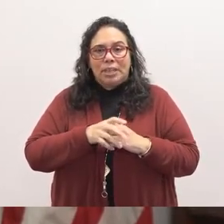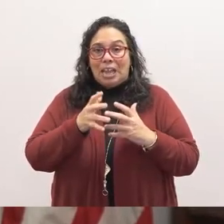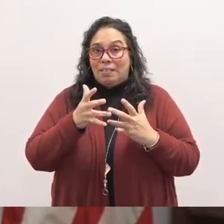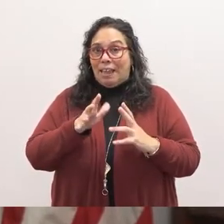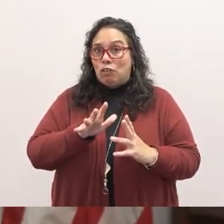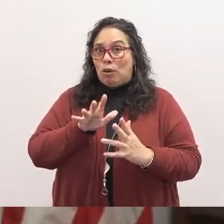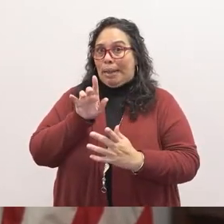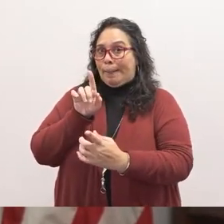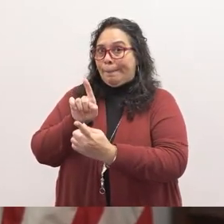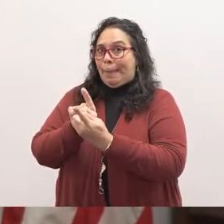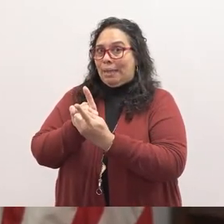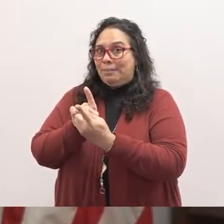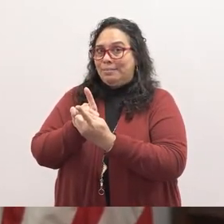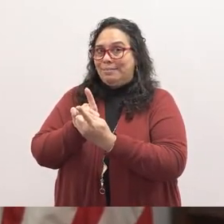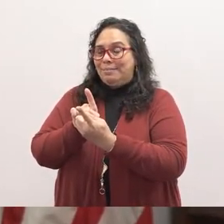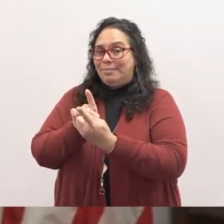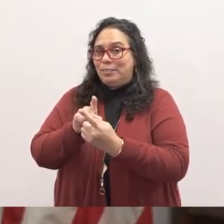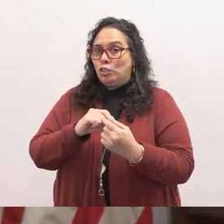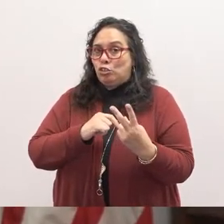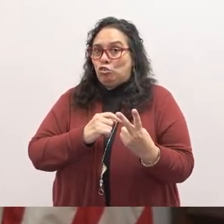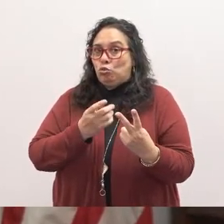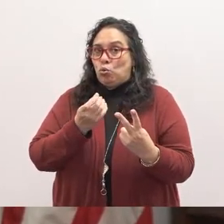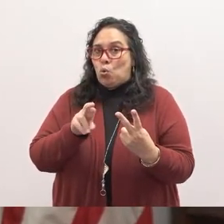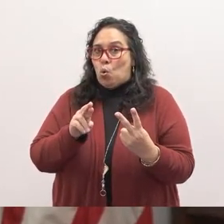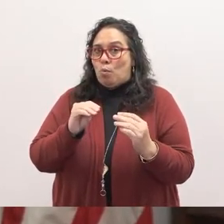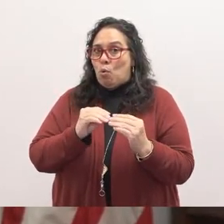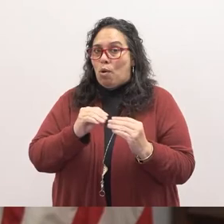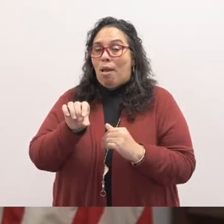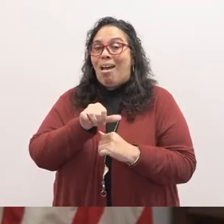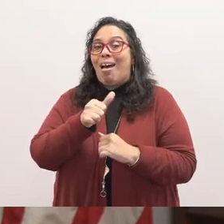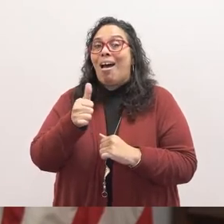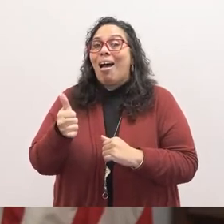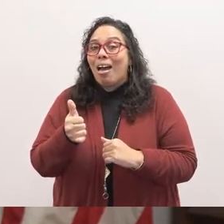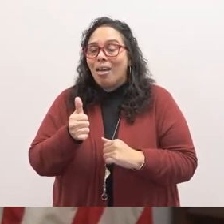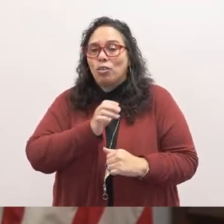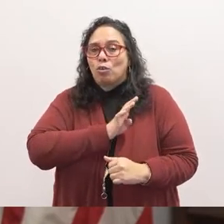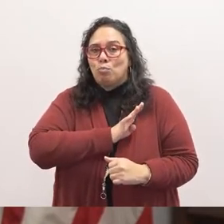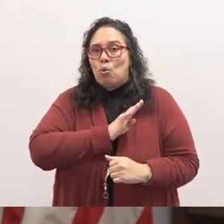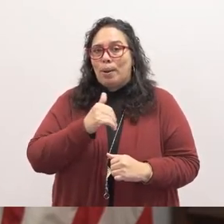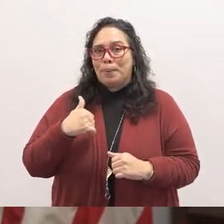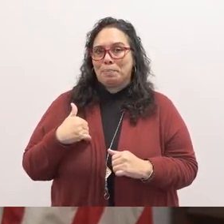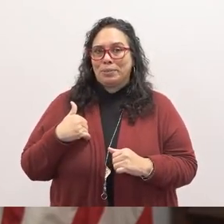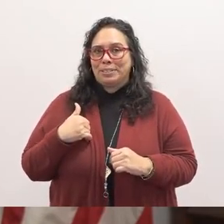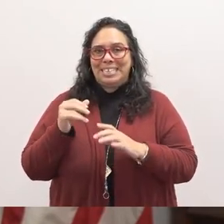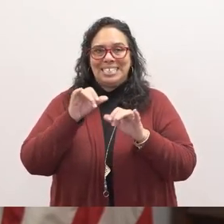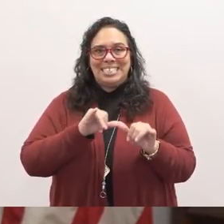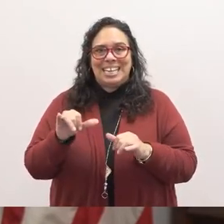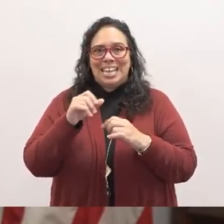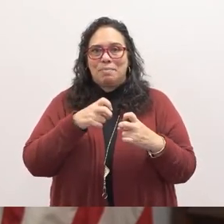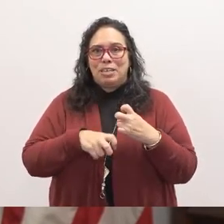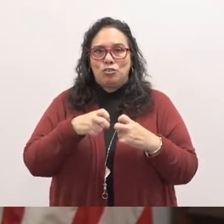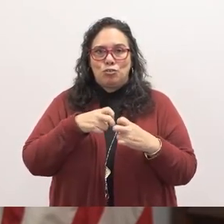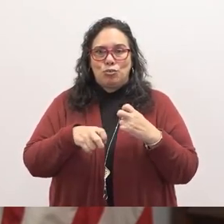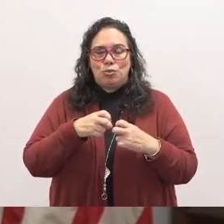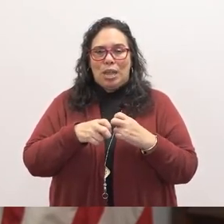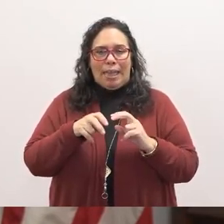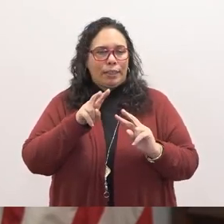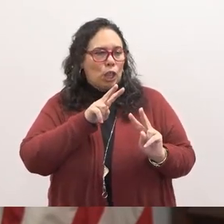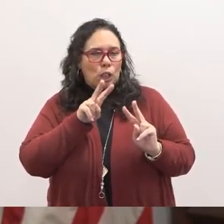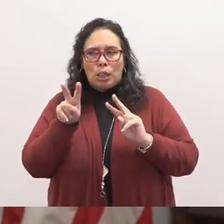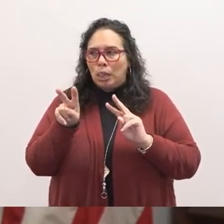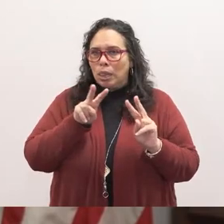met with two or more board members about the same particular issue. And they're sort of gauging where